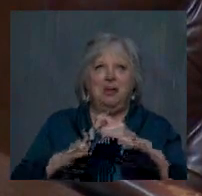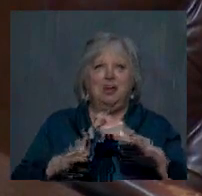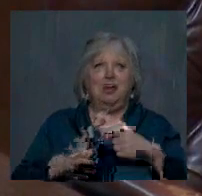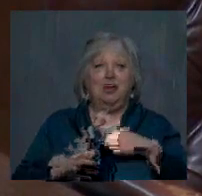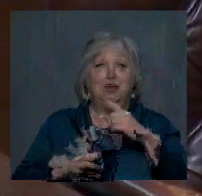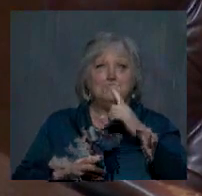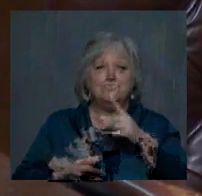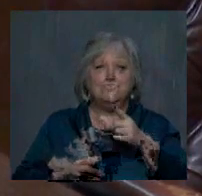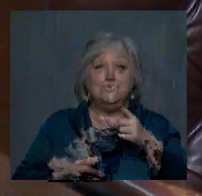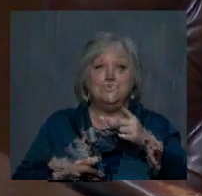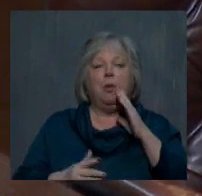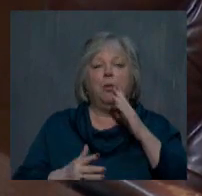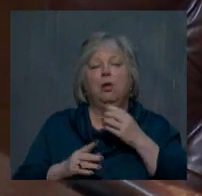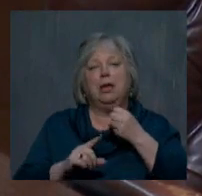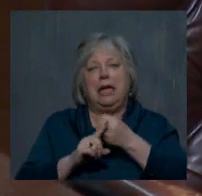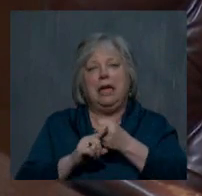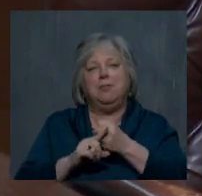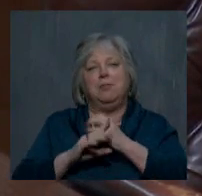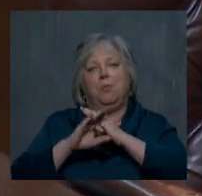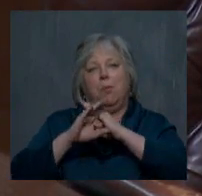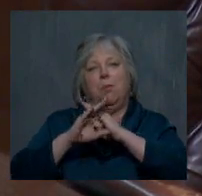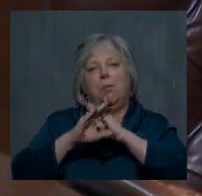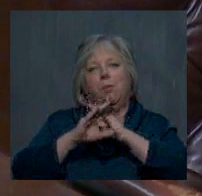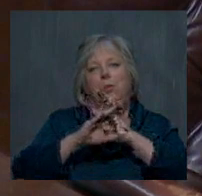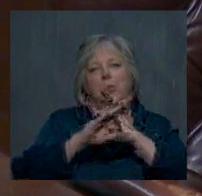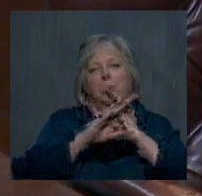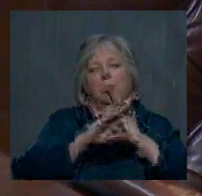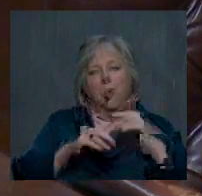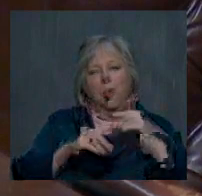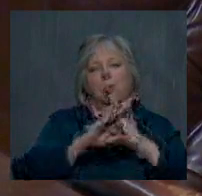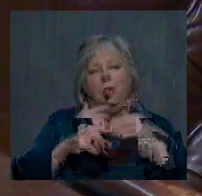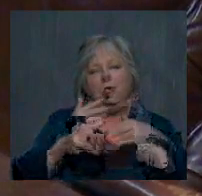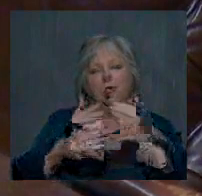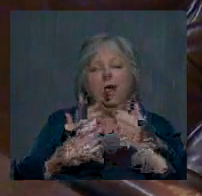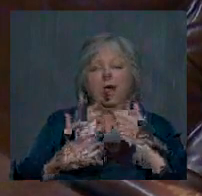They will hit all going along what I think